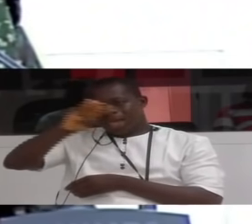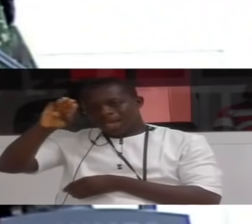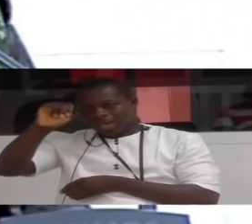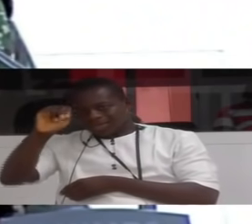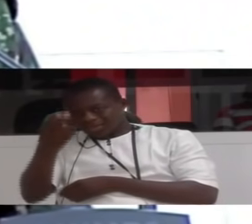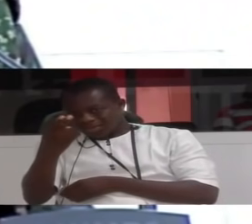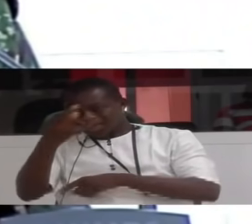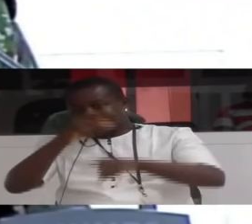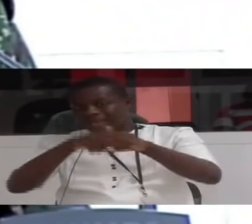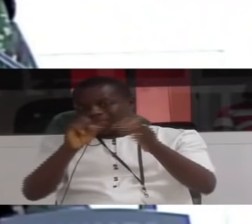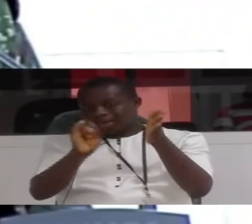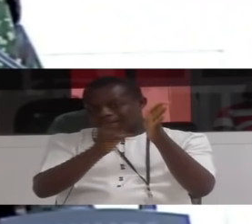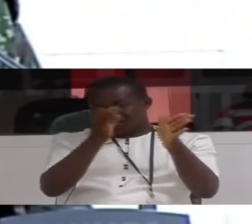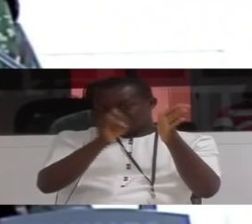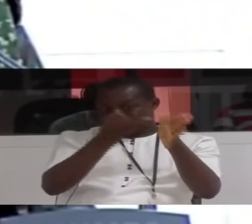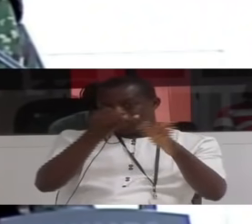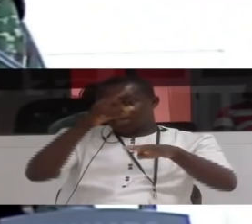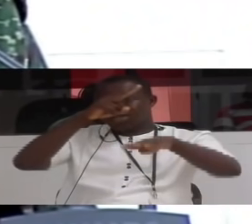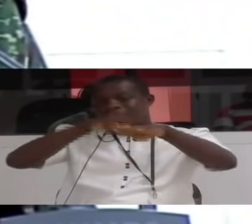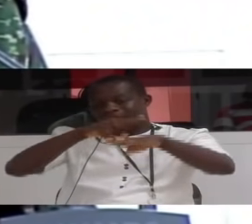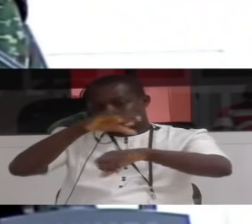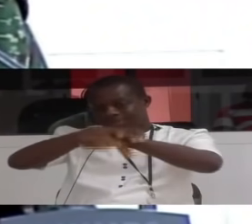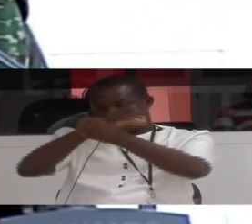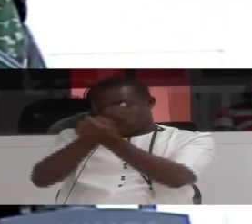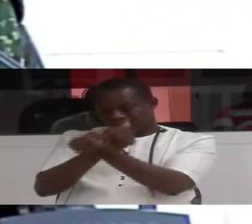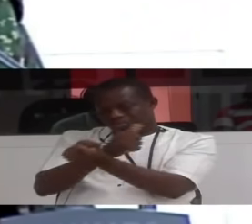Investigation wato kabriyendol muta